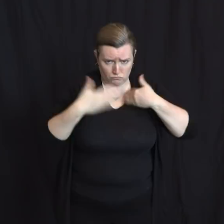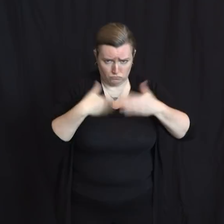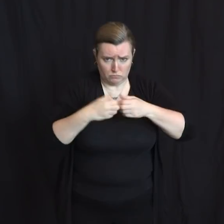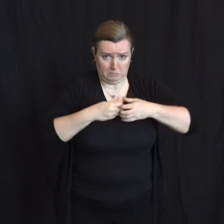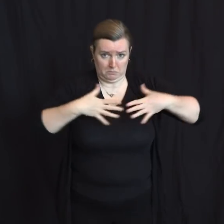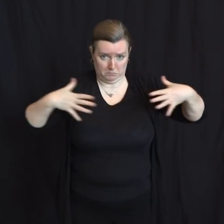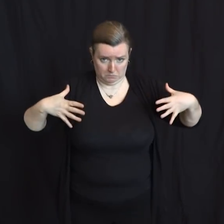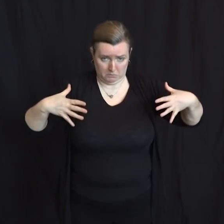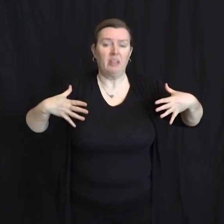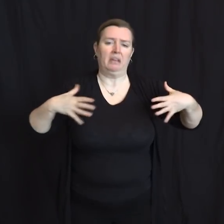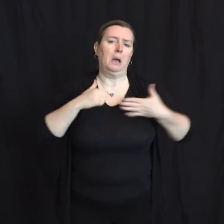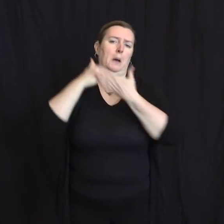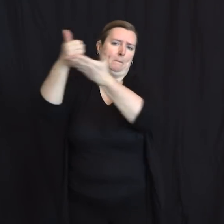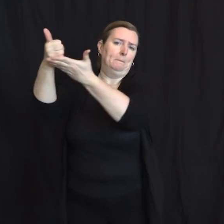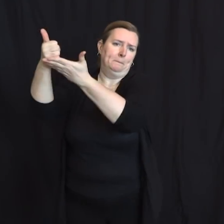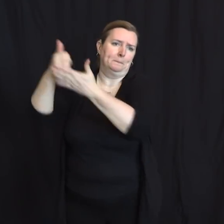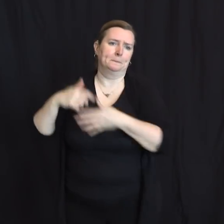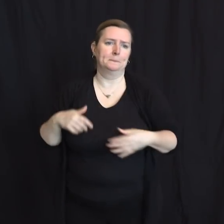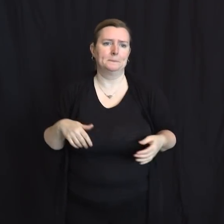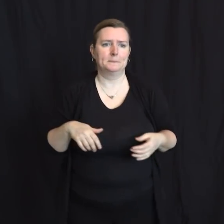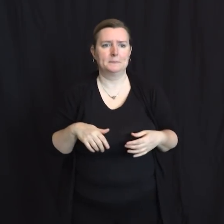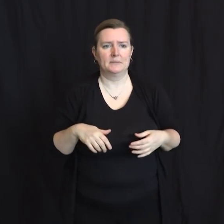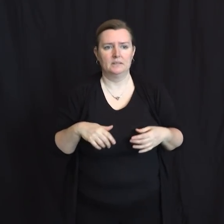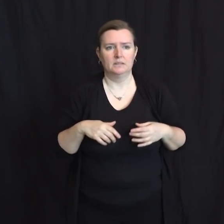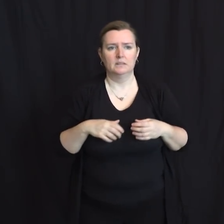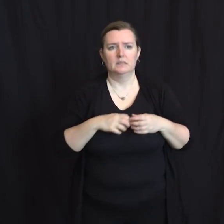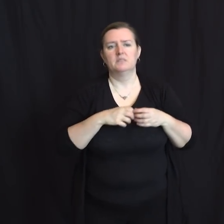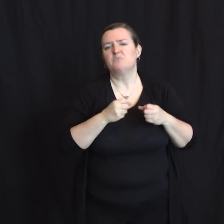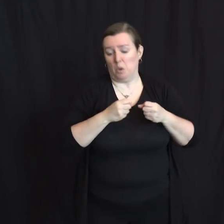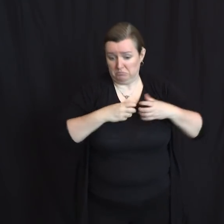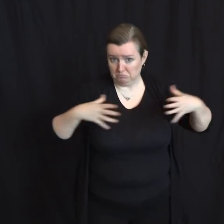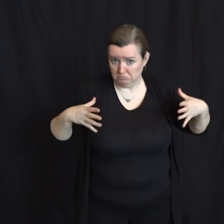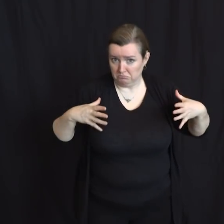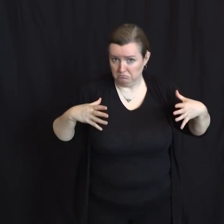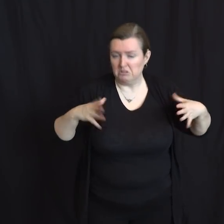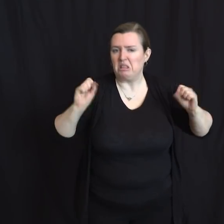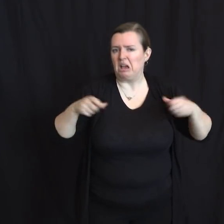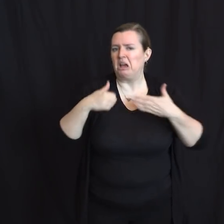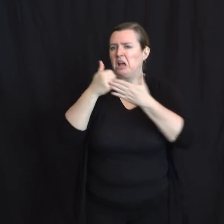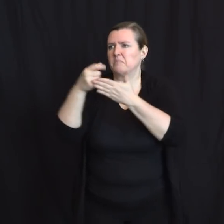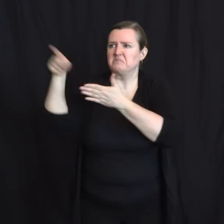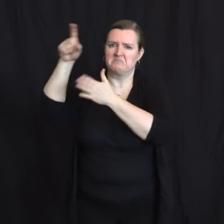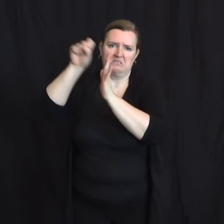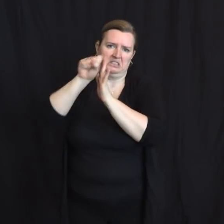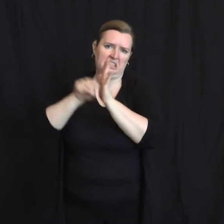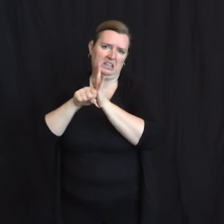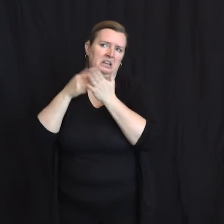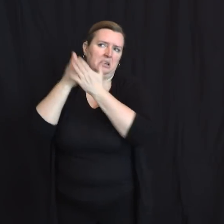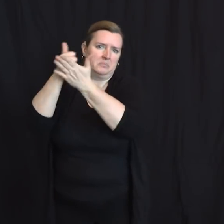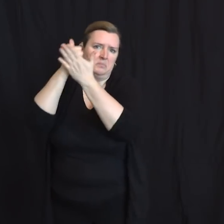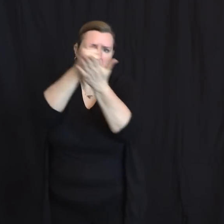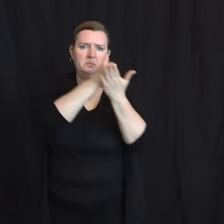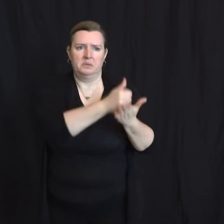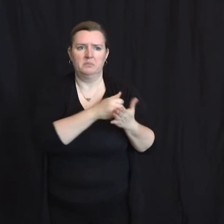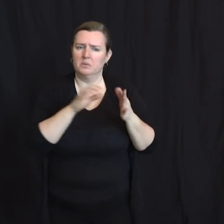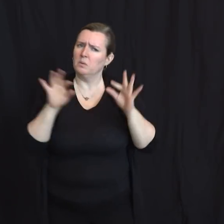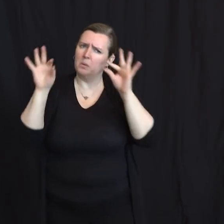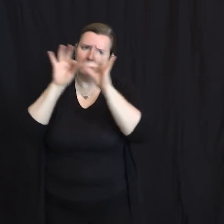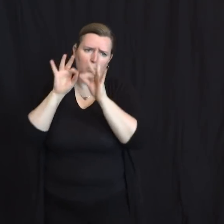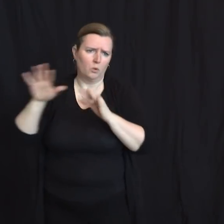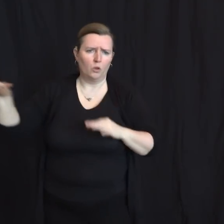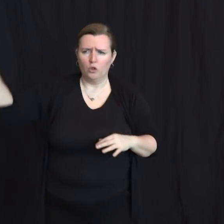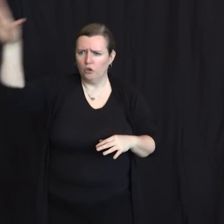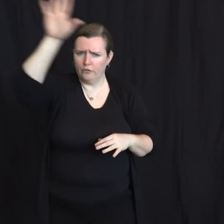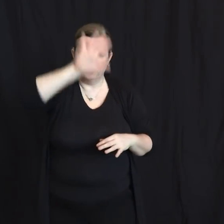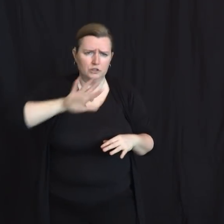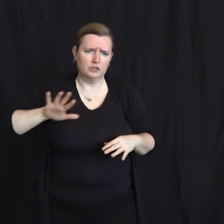we want to be able to export it to other states to be able to use as well, because it will be just as important to use elsewhere. But we want to reserve